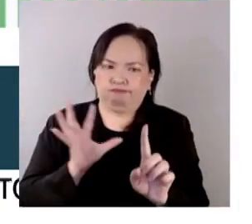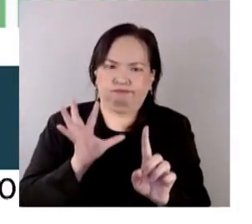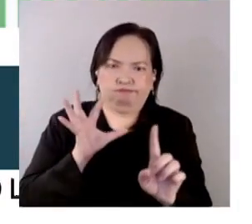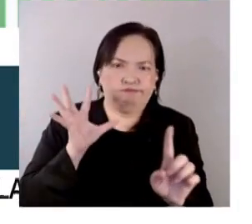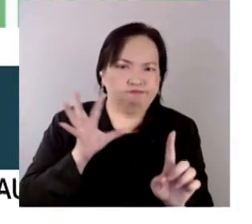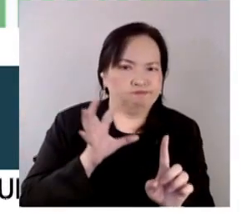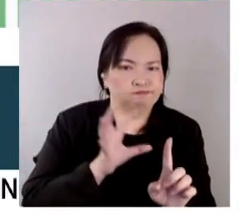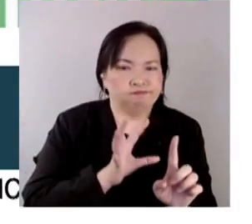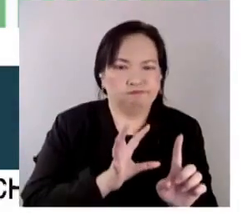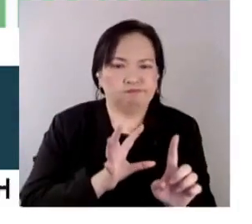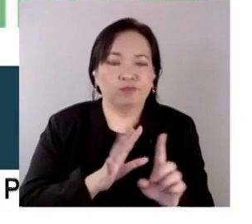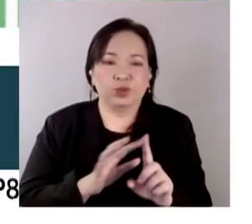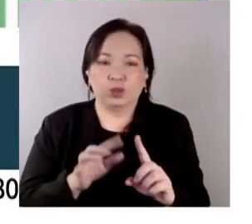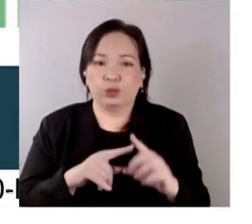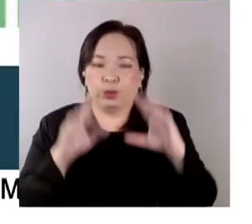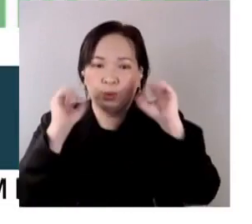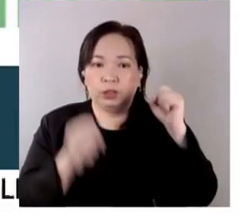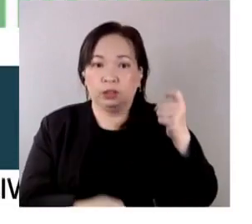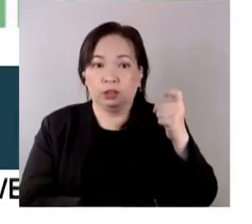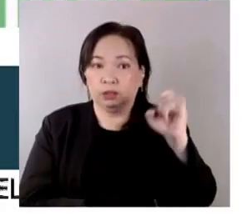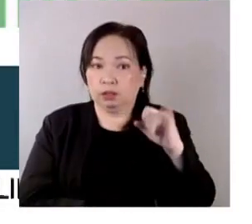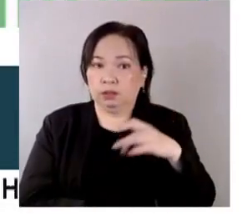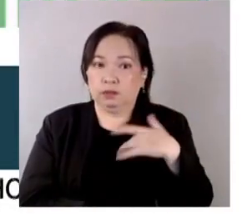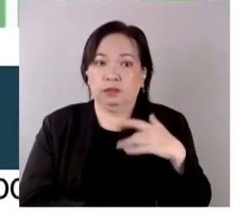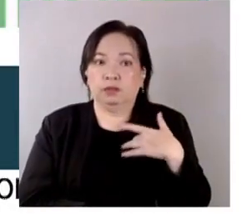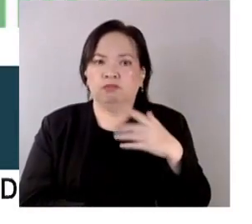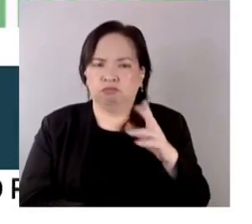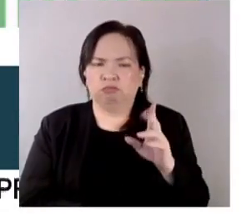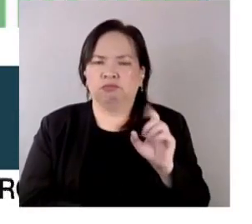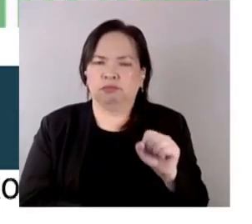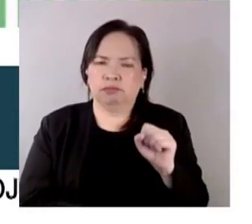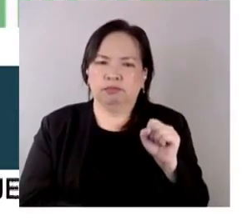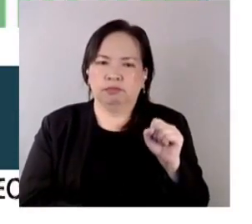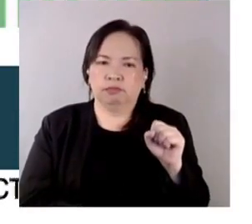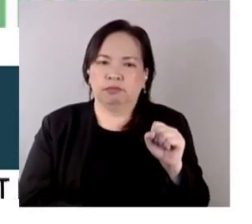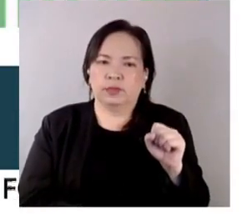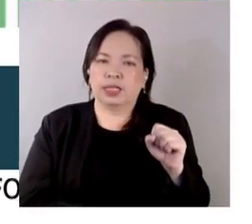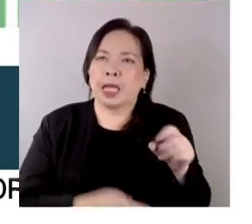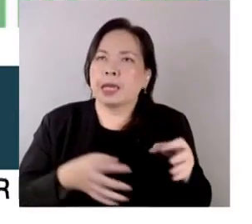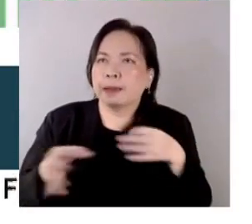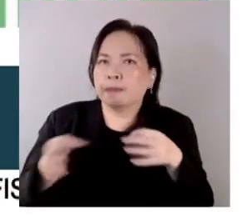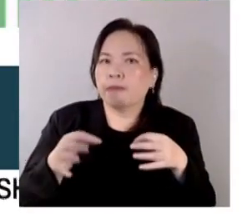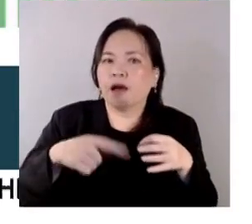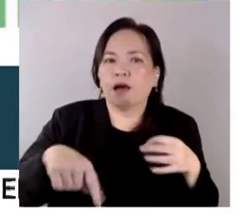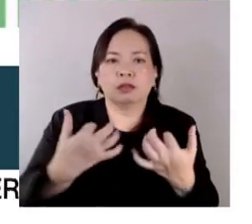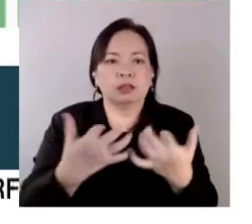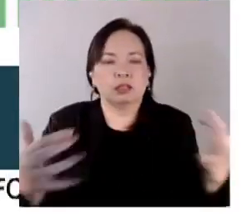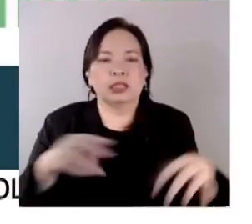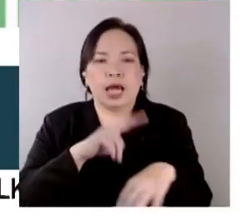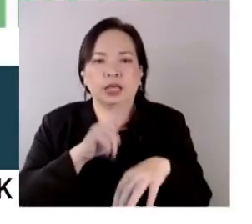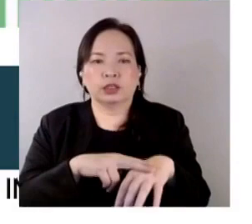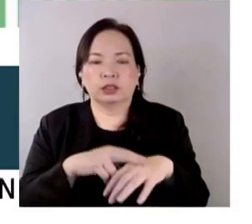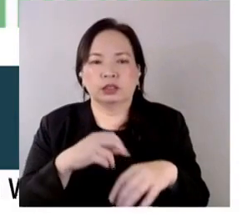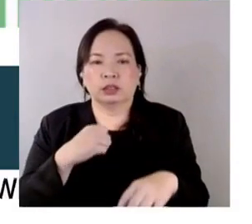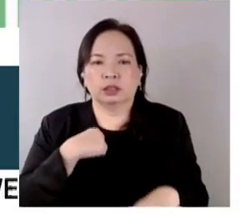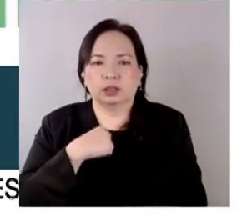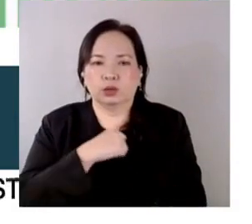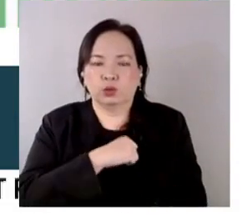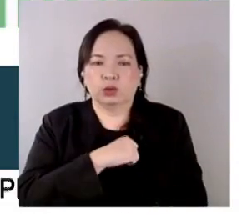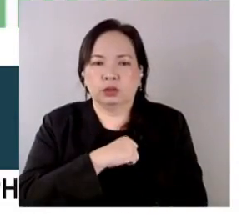recently President Xi Jinping again used when he did, delivered a speech to the National Security Commission of